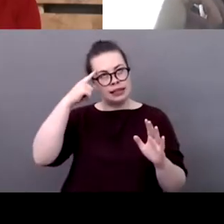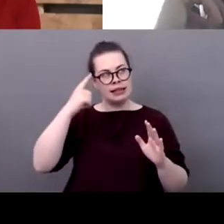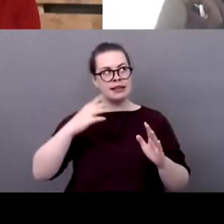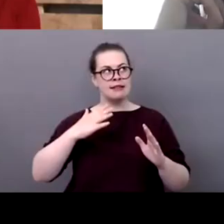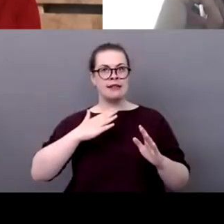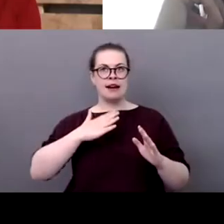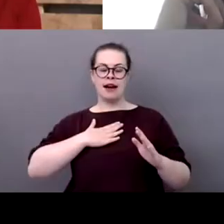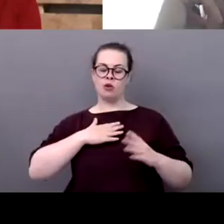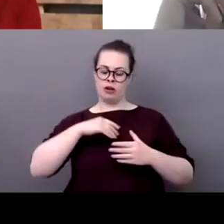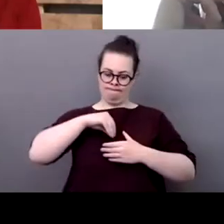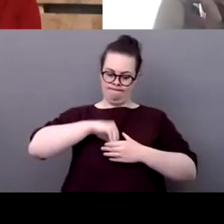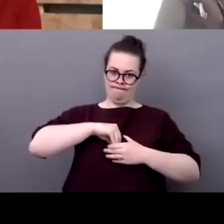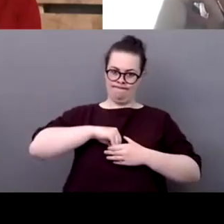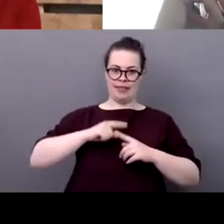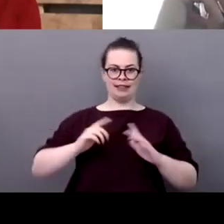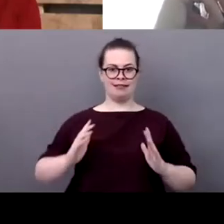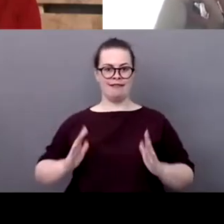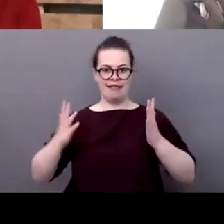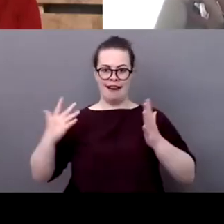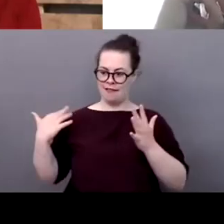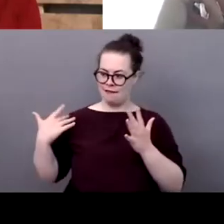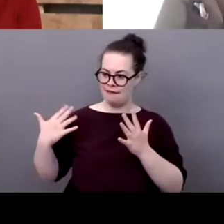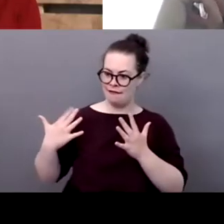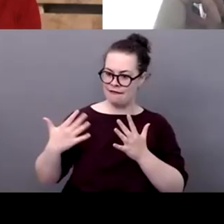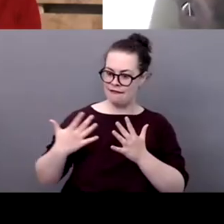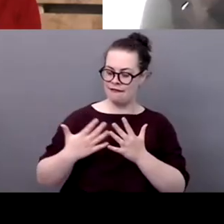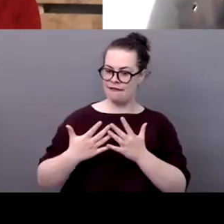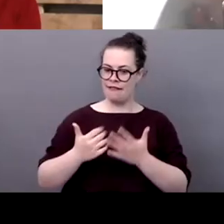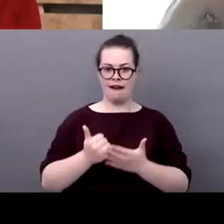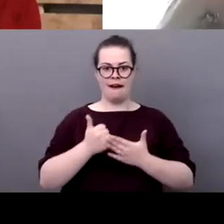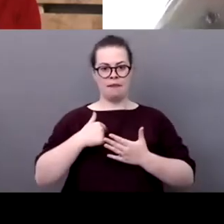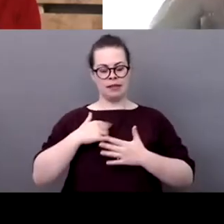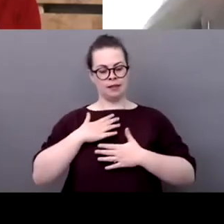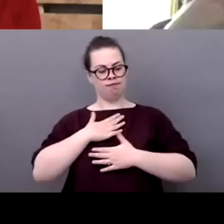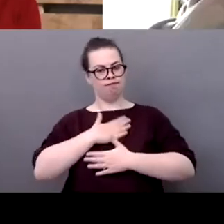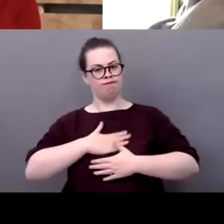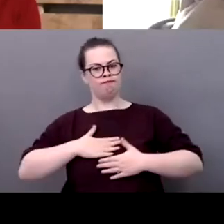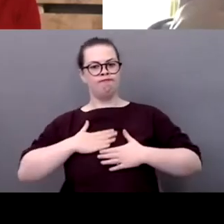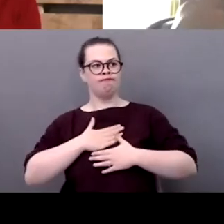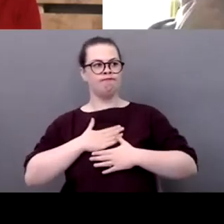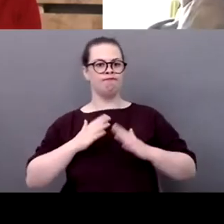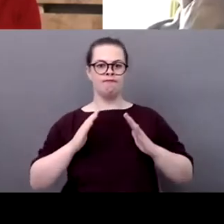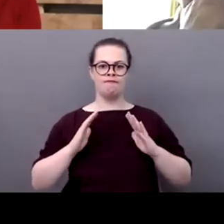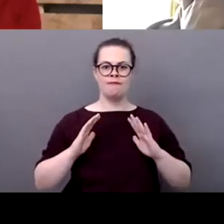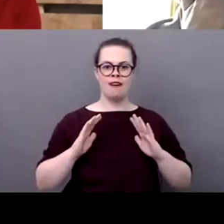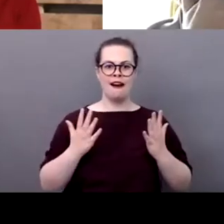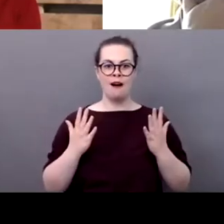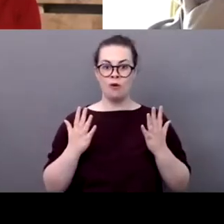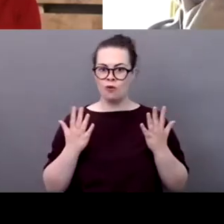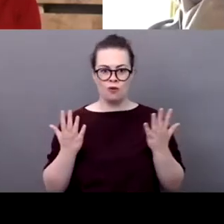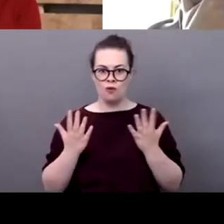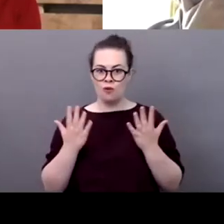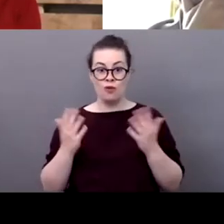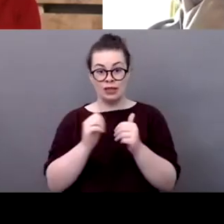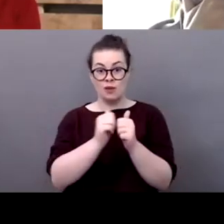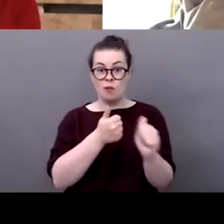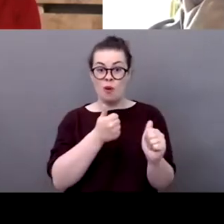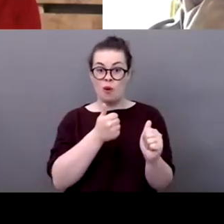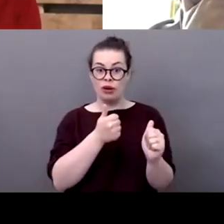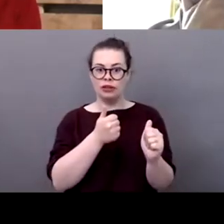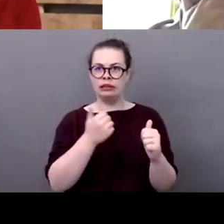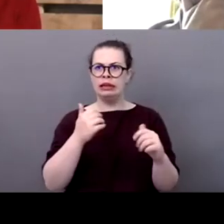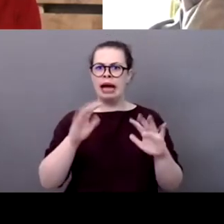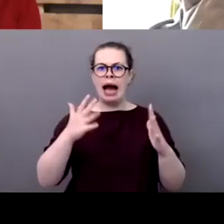experiences. What really kind of maybe emotionally connects us and gives us that sense of passion is often engagement through something like sport. So there's a